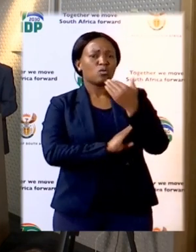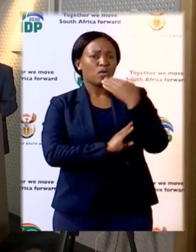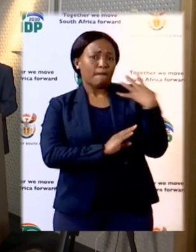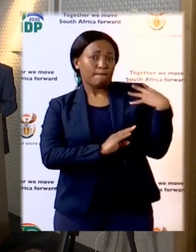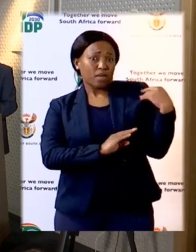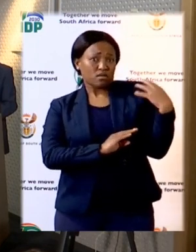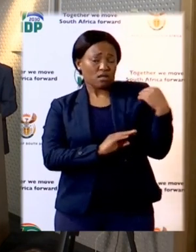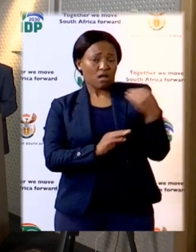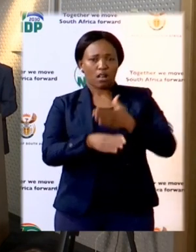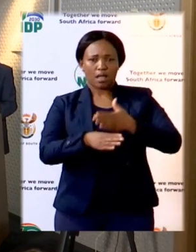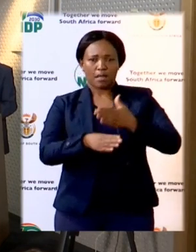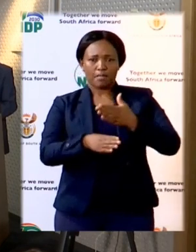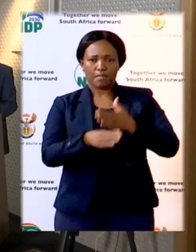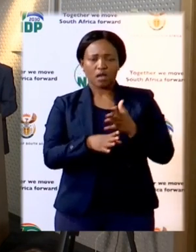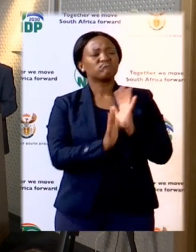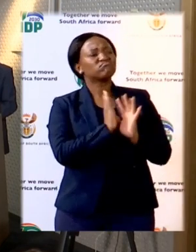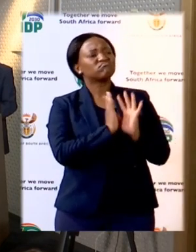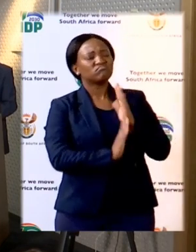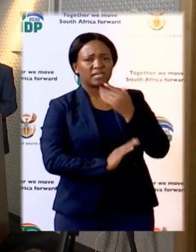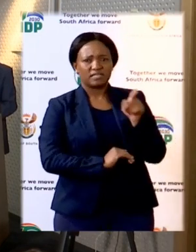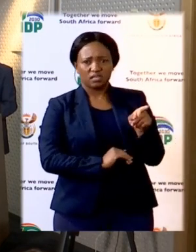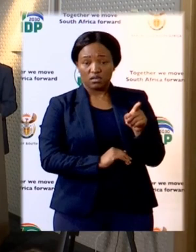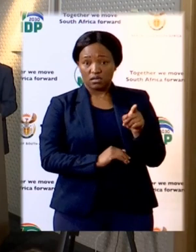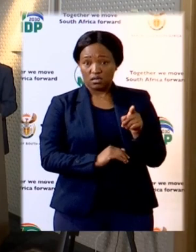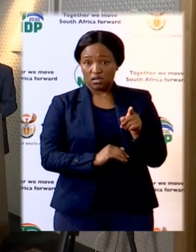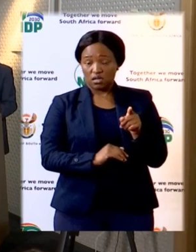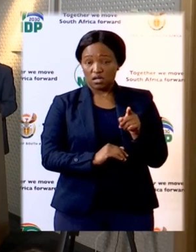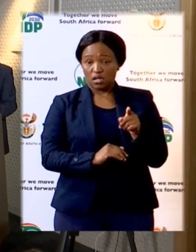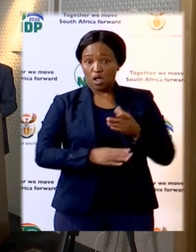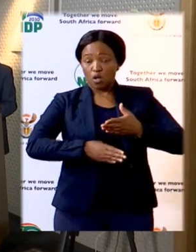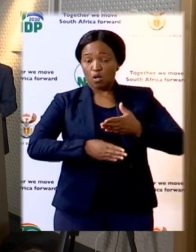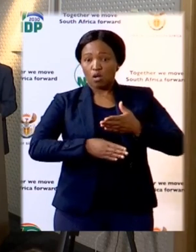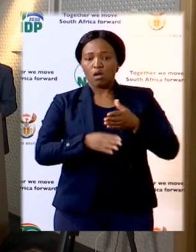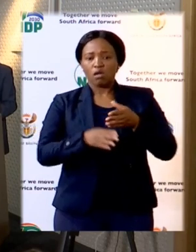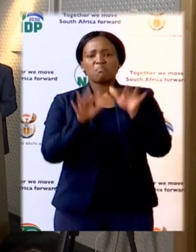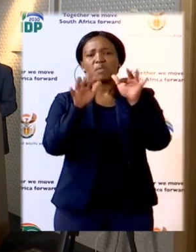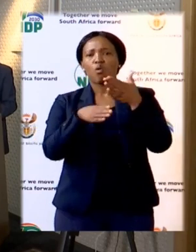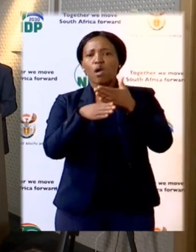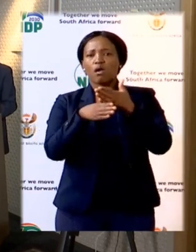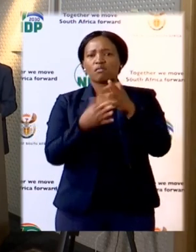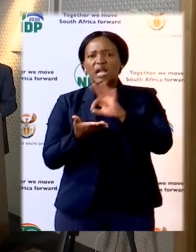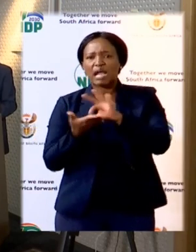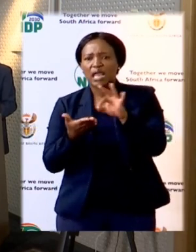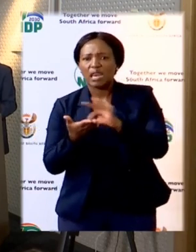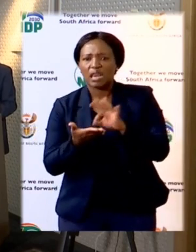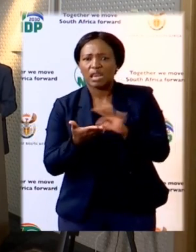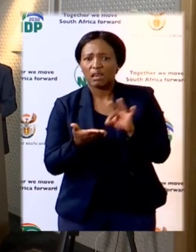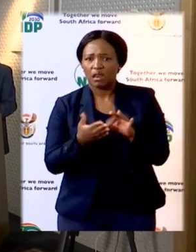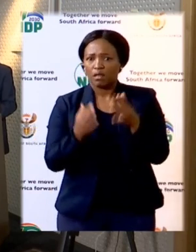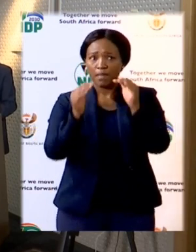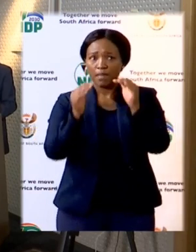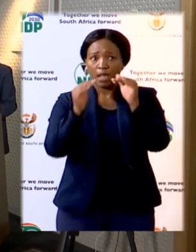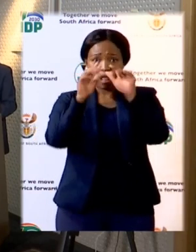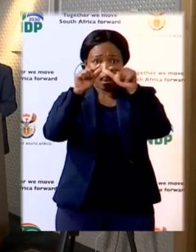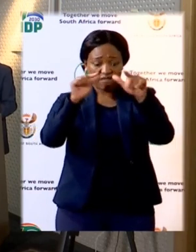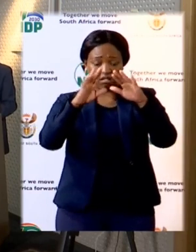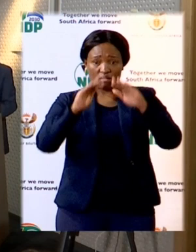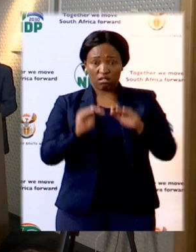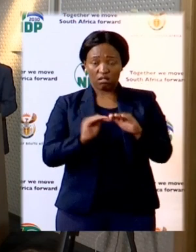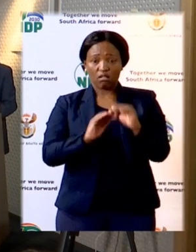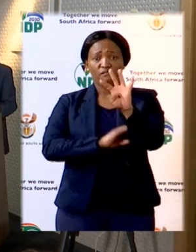Labour. Can you please clarify, will domestic workers be allowed to return to work on level 4, and under what regulations